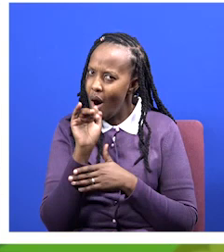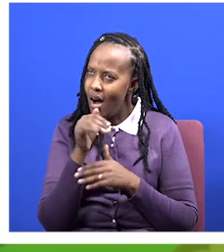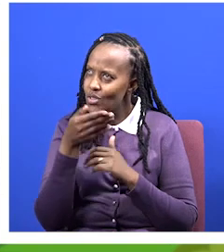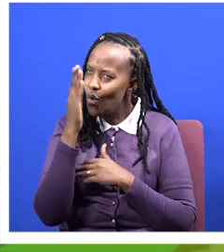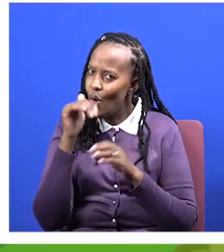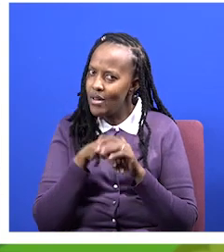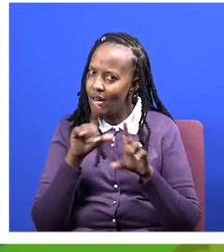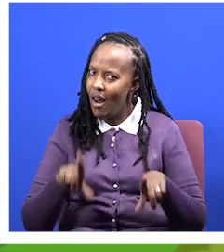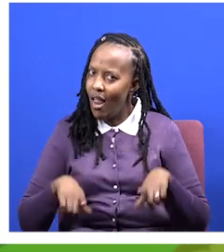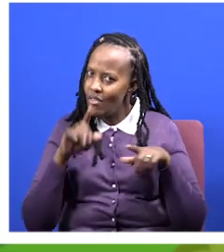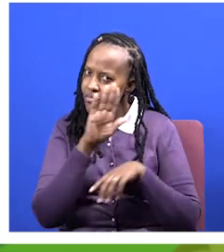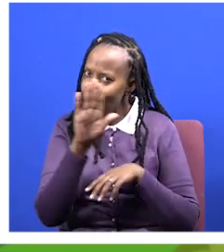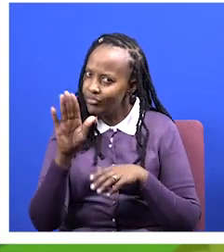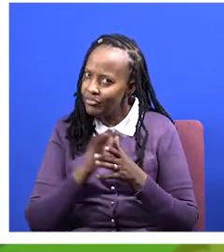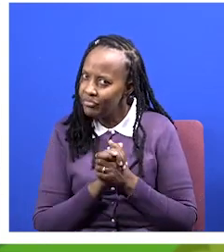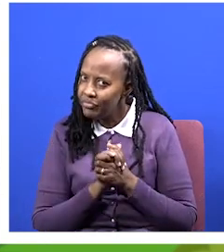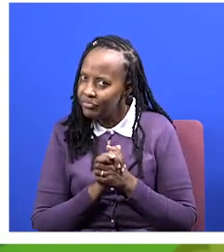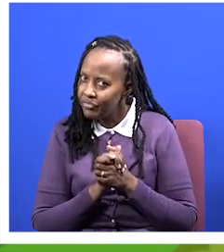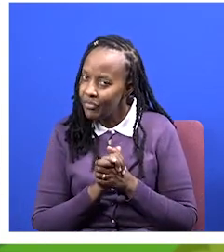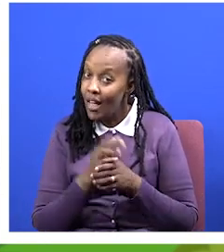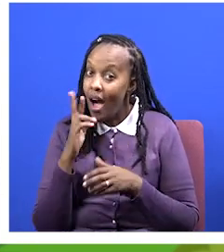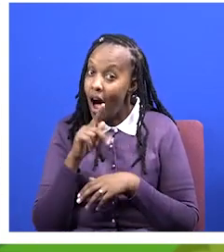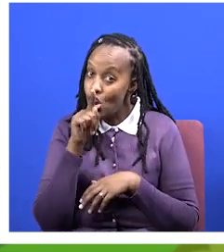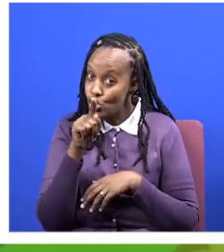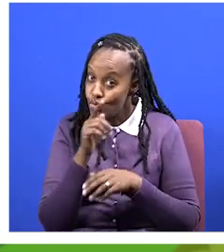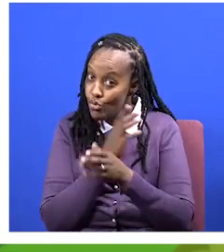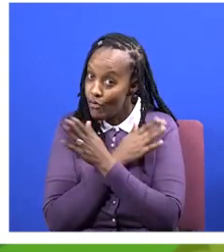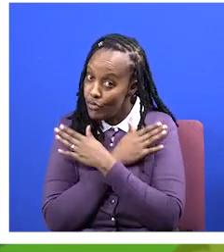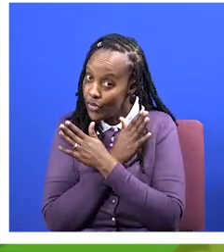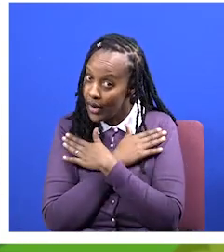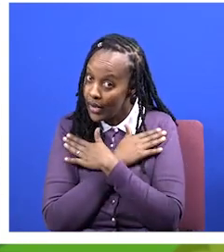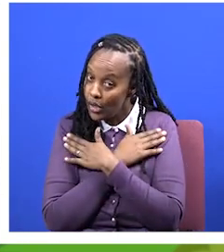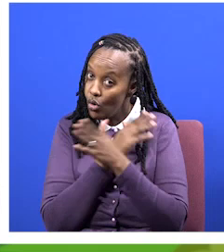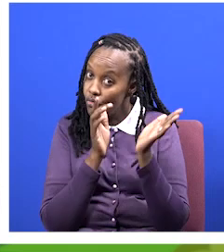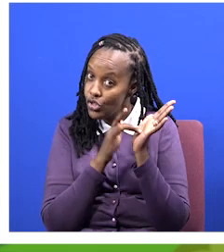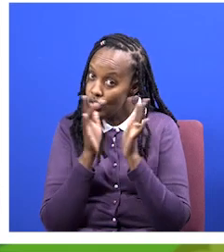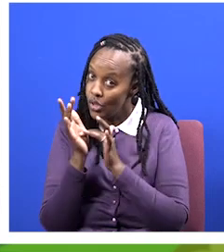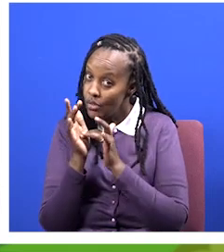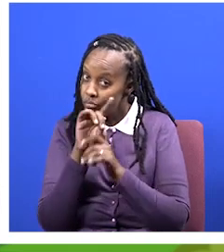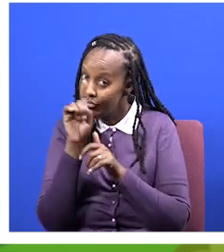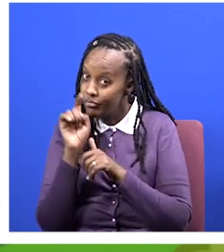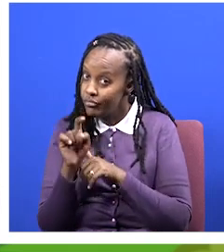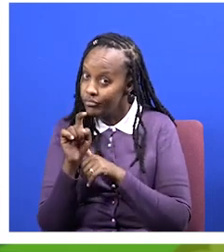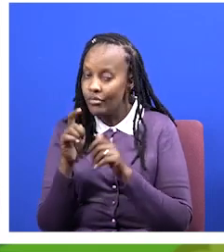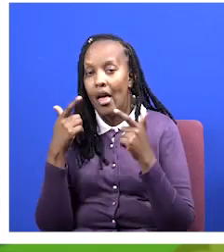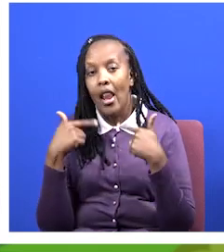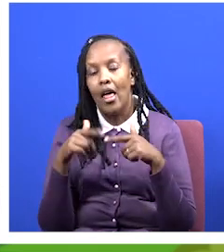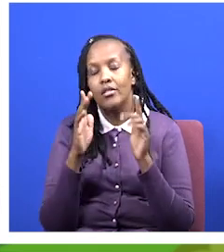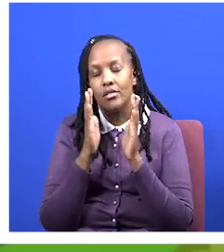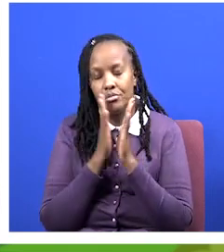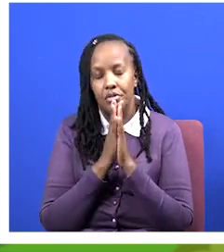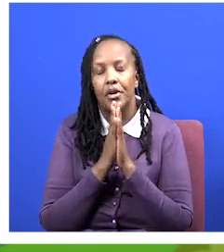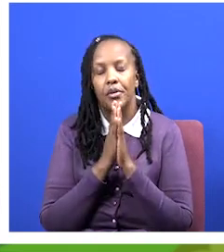into your life as your Savior? Are you a friend of Jesus? Let us